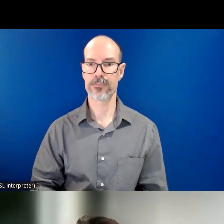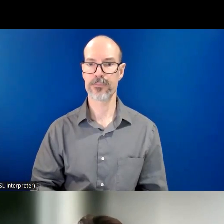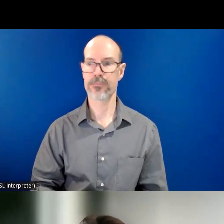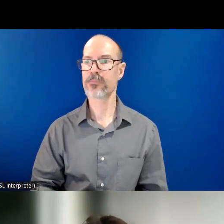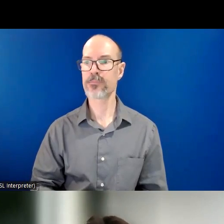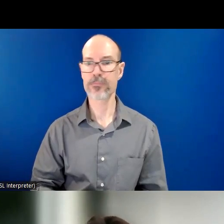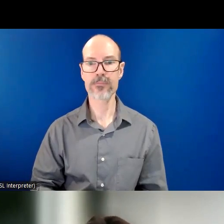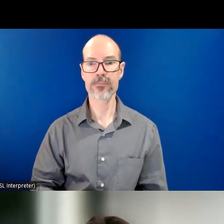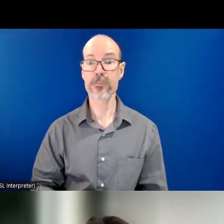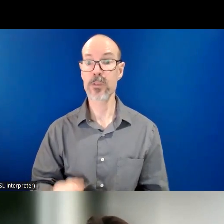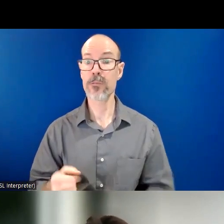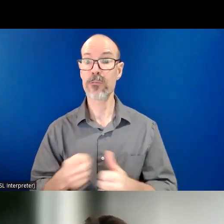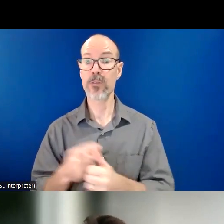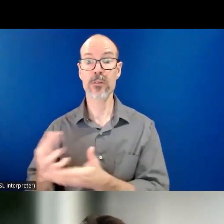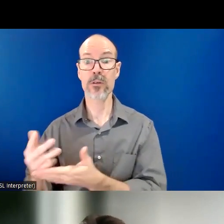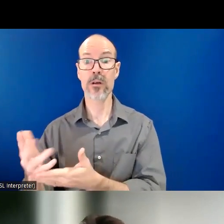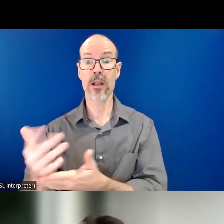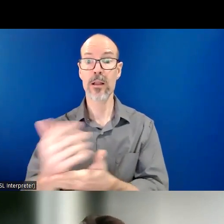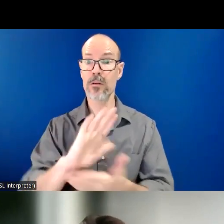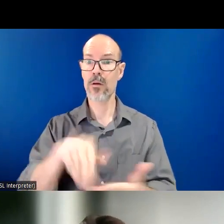We'll take all questions first.